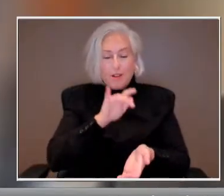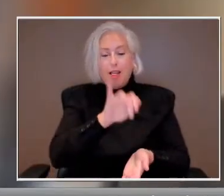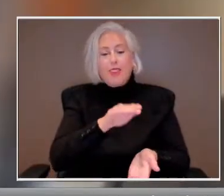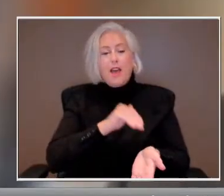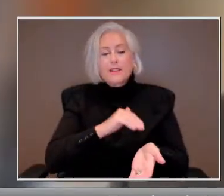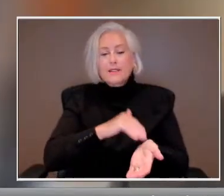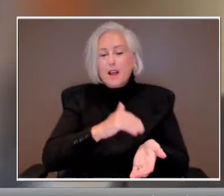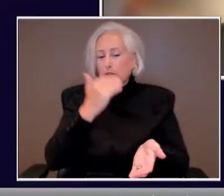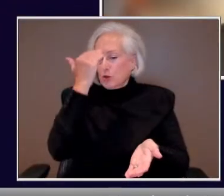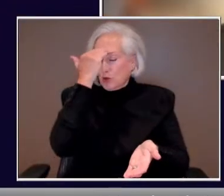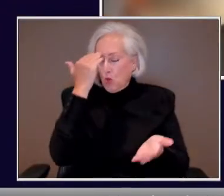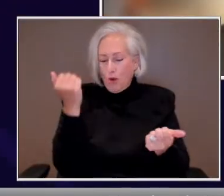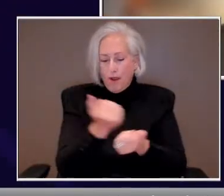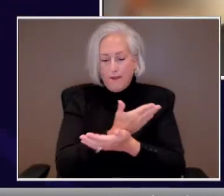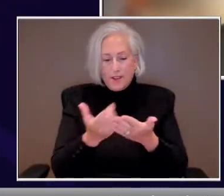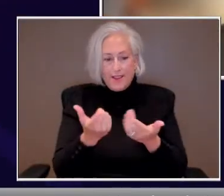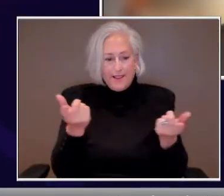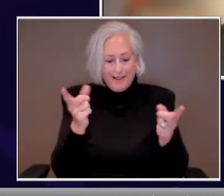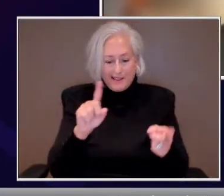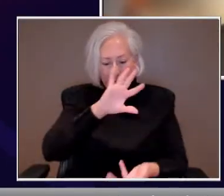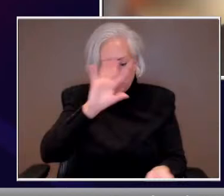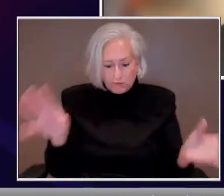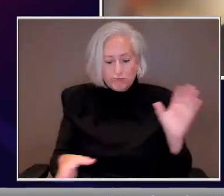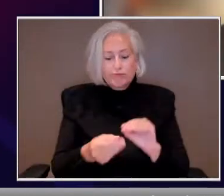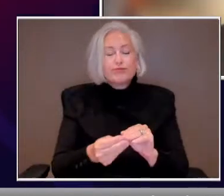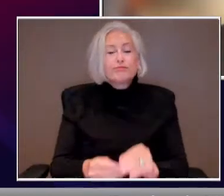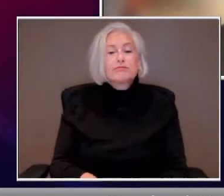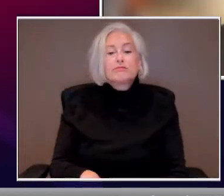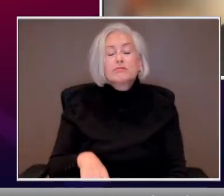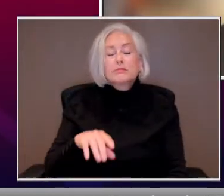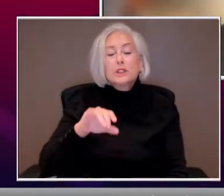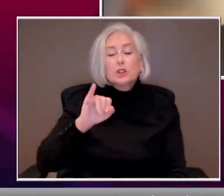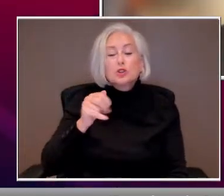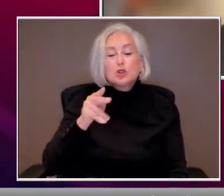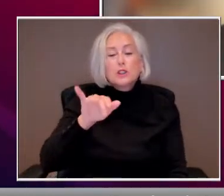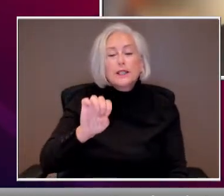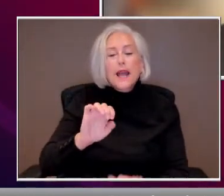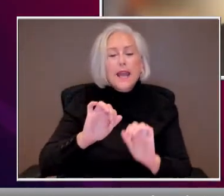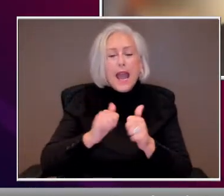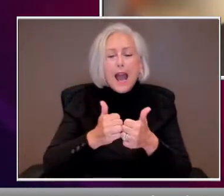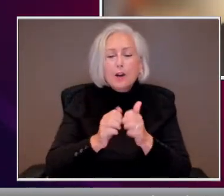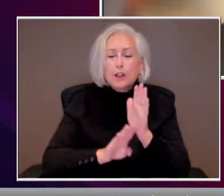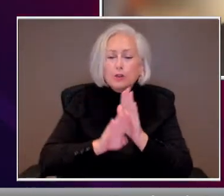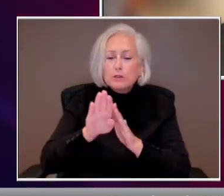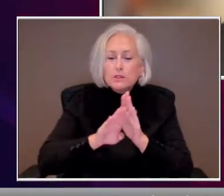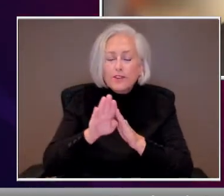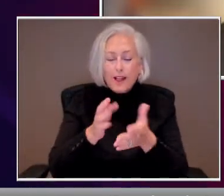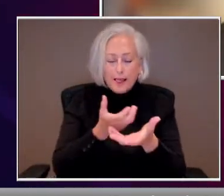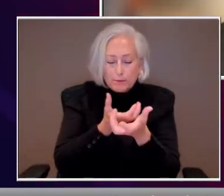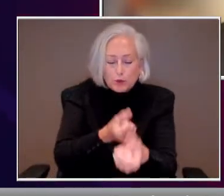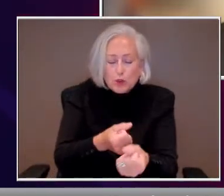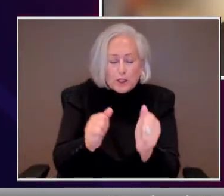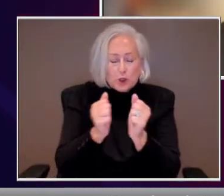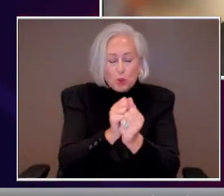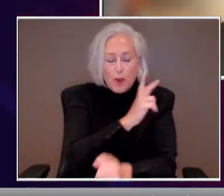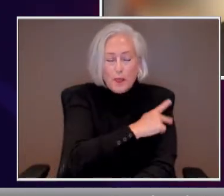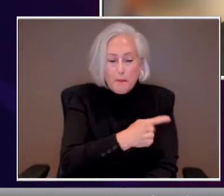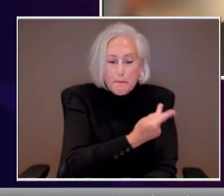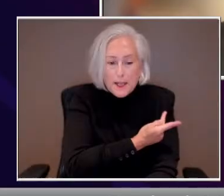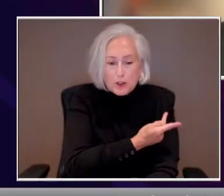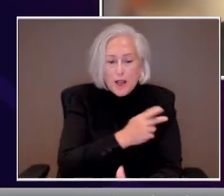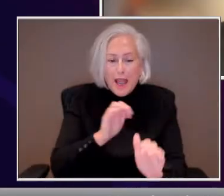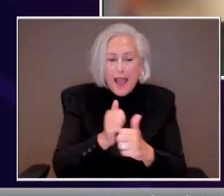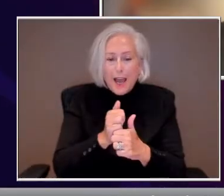along. Janae, how do you build trust and connection with your patients when you're seeing many of